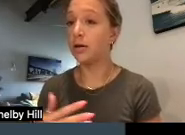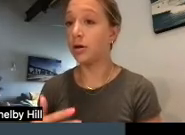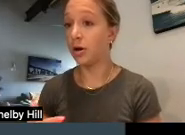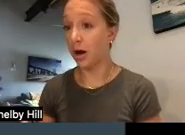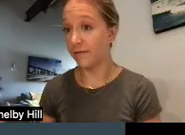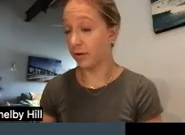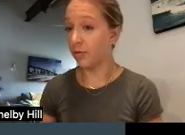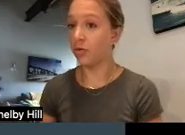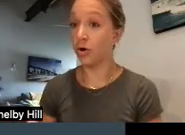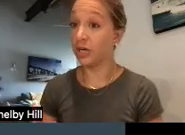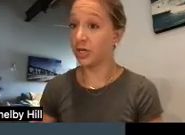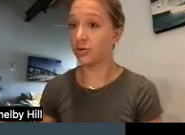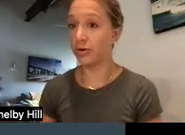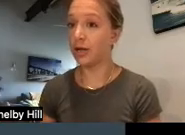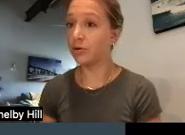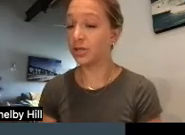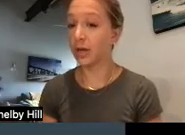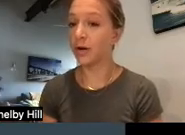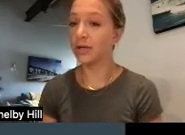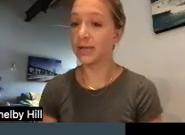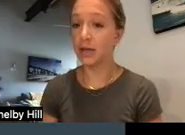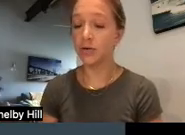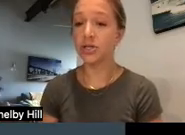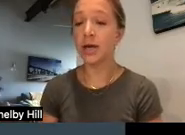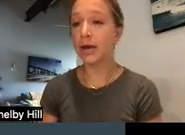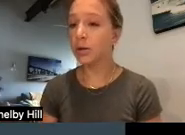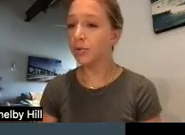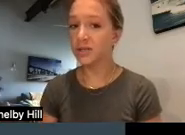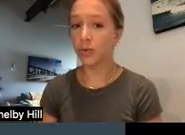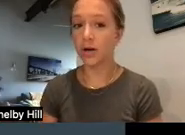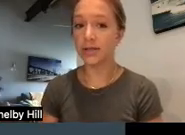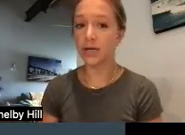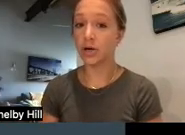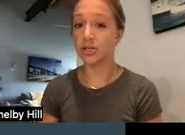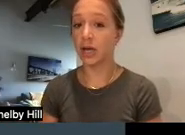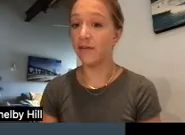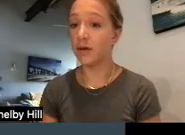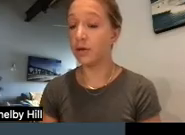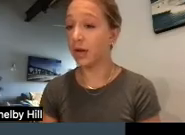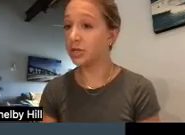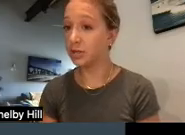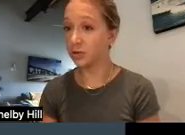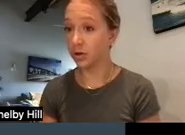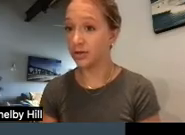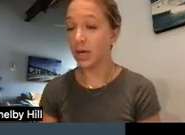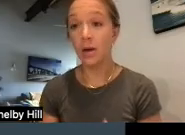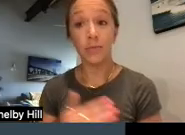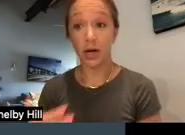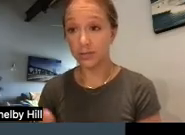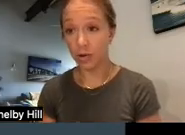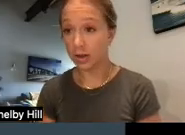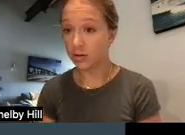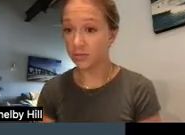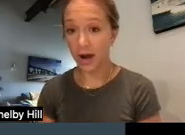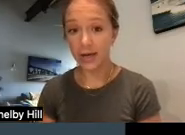a nonverbal or in a gestural language like American Sign Language can help raise awareness and understanding of communication disorders